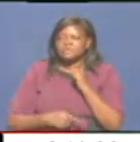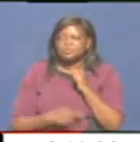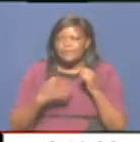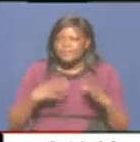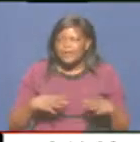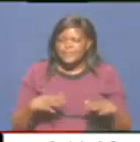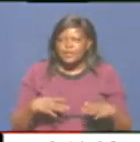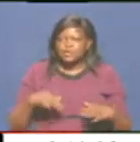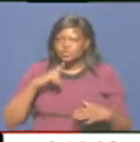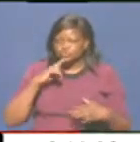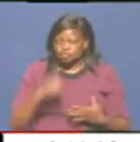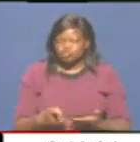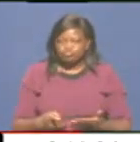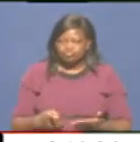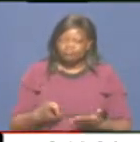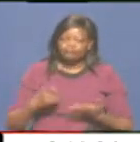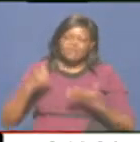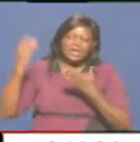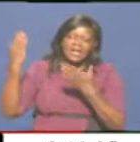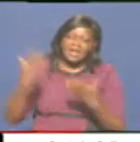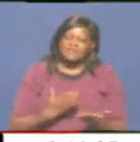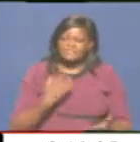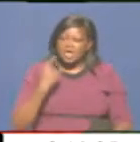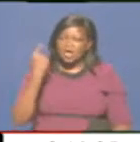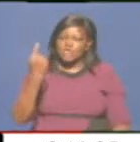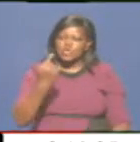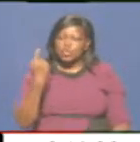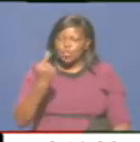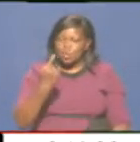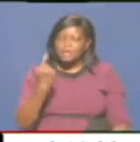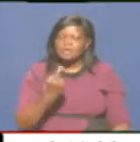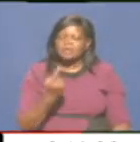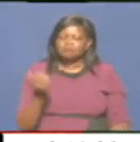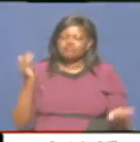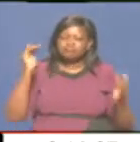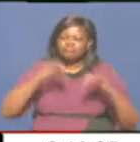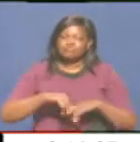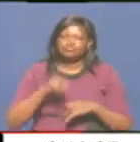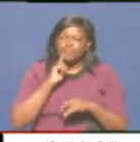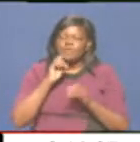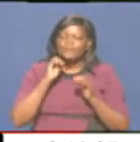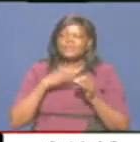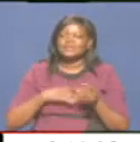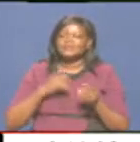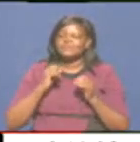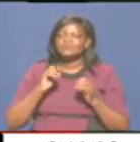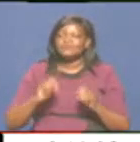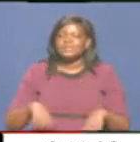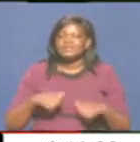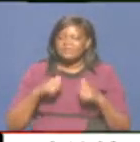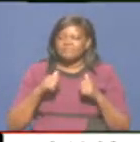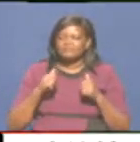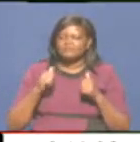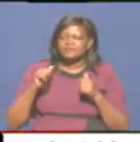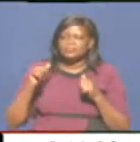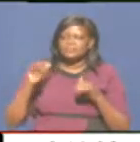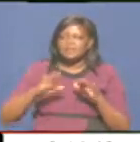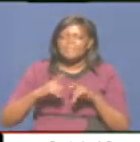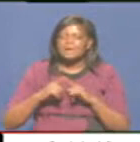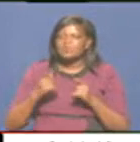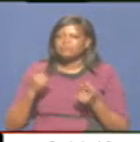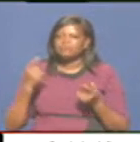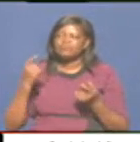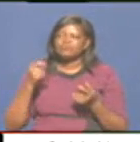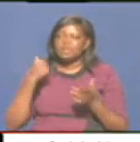So it's an invite only event tomorrow. So if you're a resident of Kirinyaga and you neighbor around here, but you do not have an